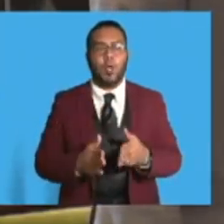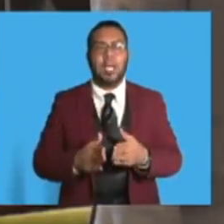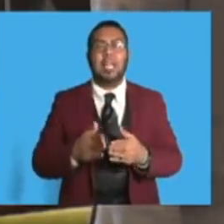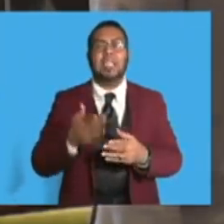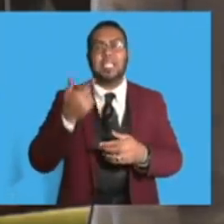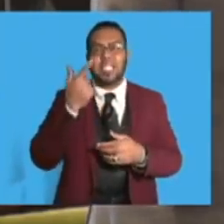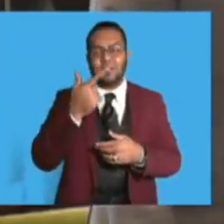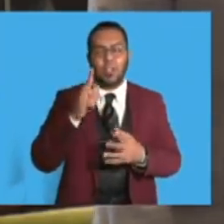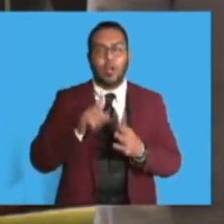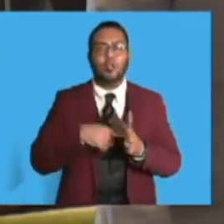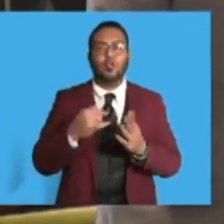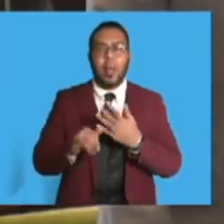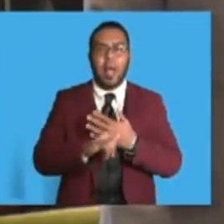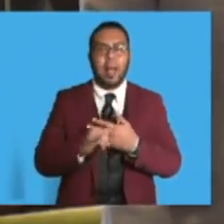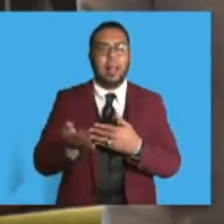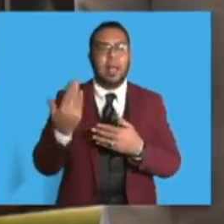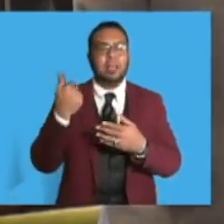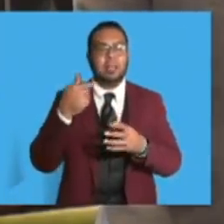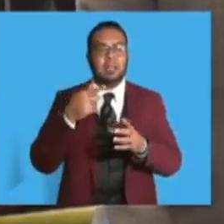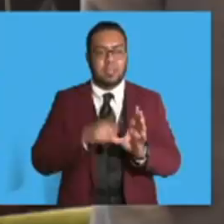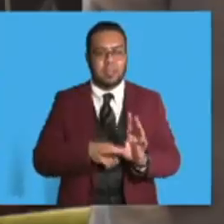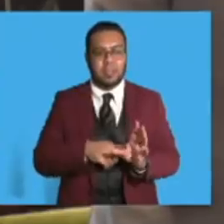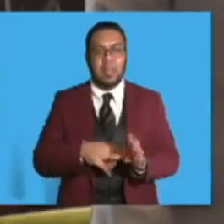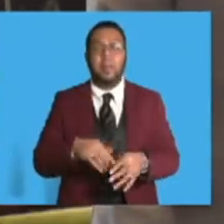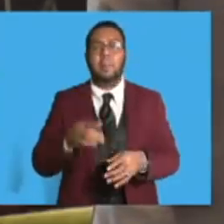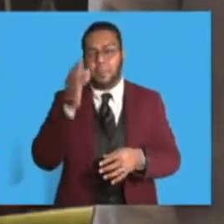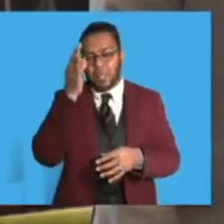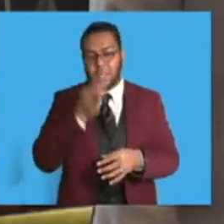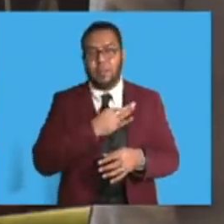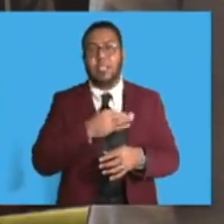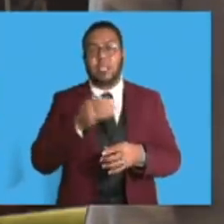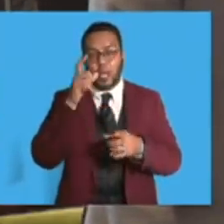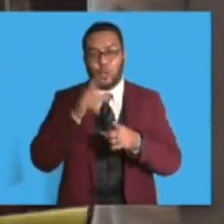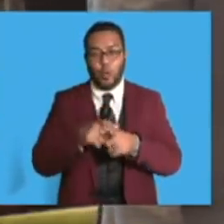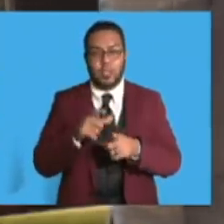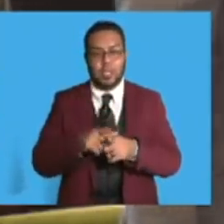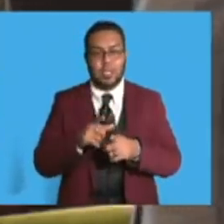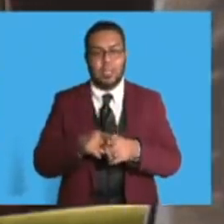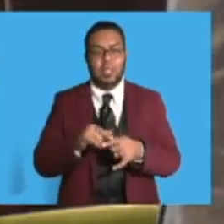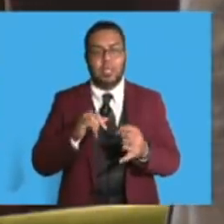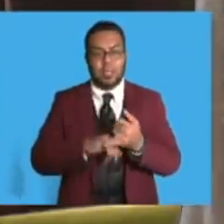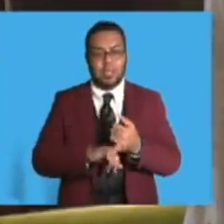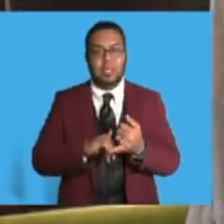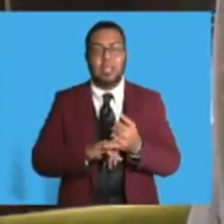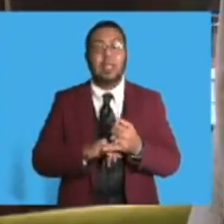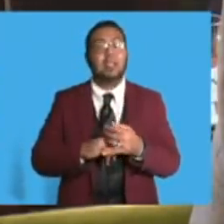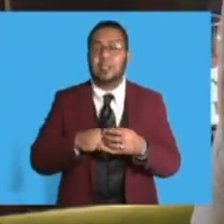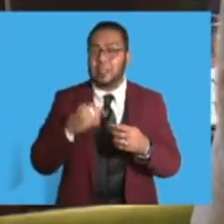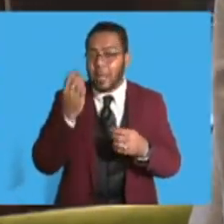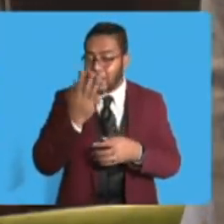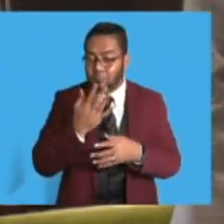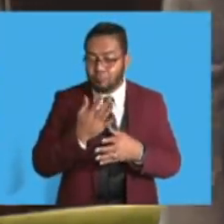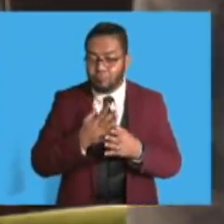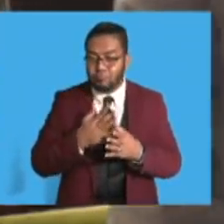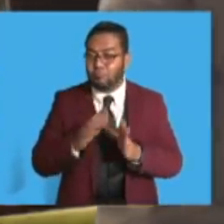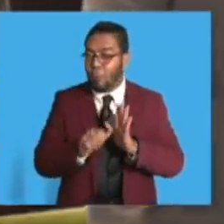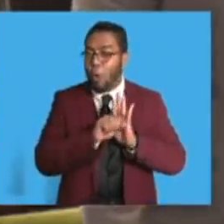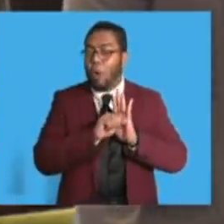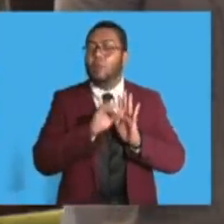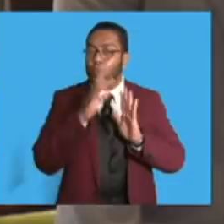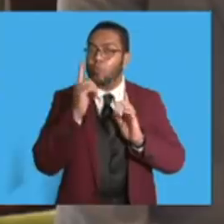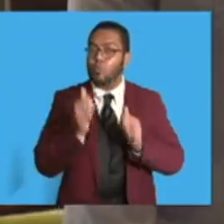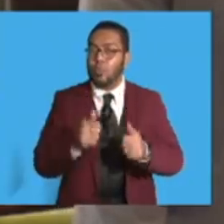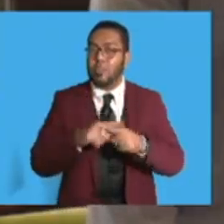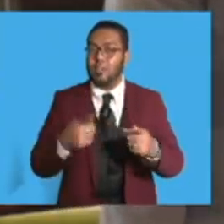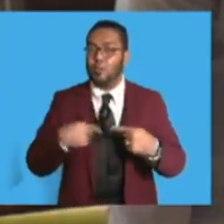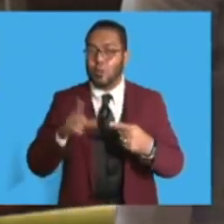to say, Madam Speaker, some of us believe that a daughter is indeed a blessing and a sign of good things to come. Madam Speaker, I wish to